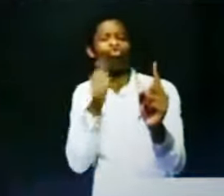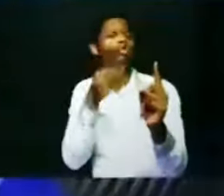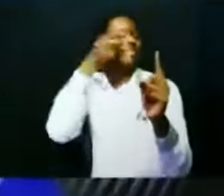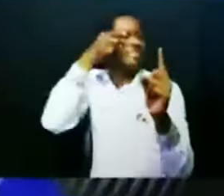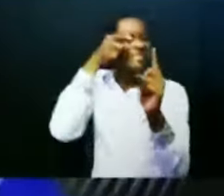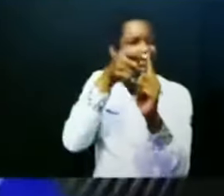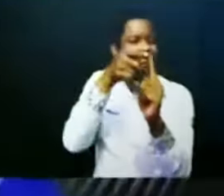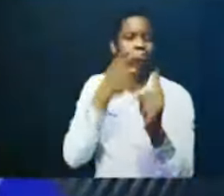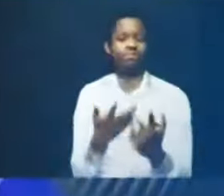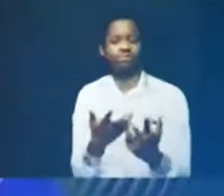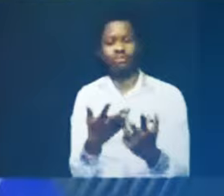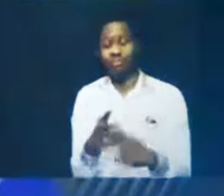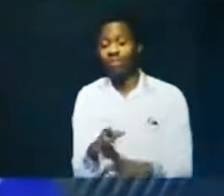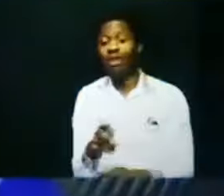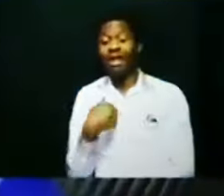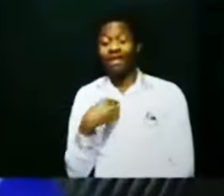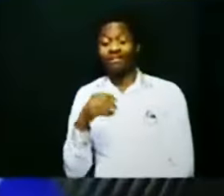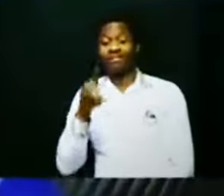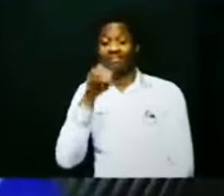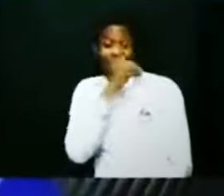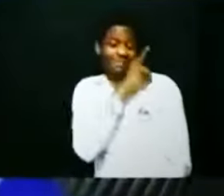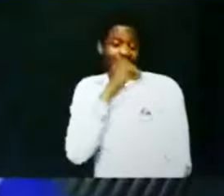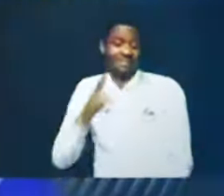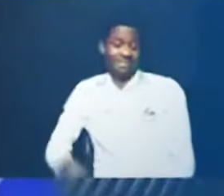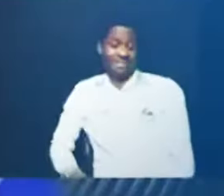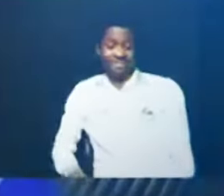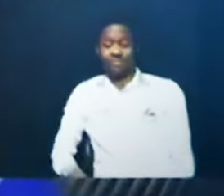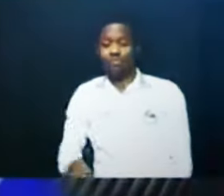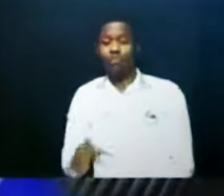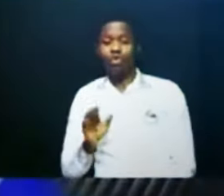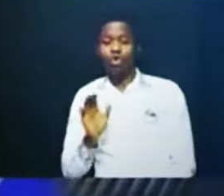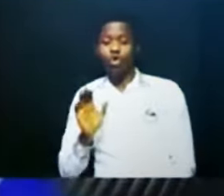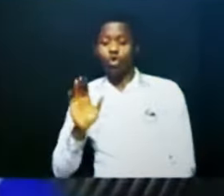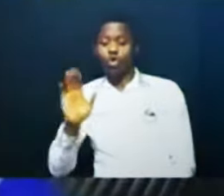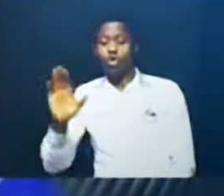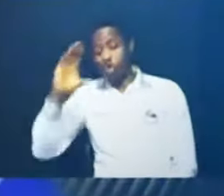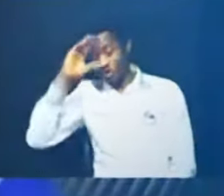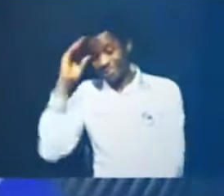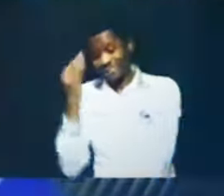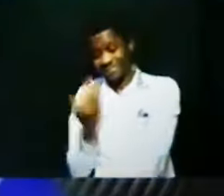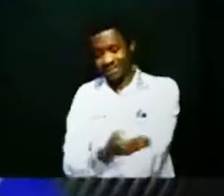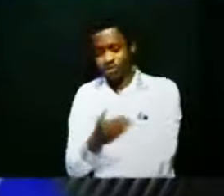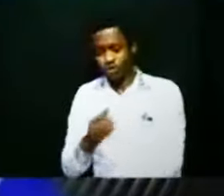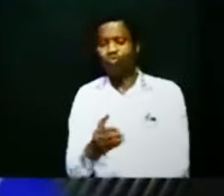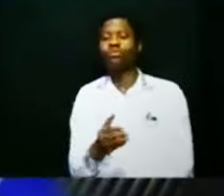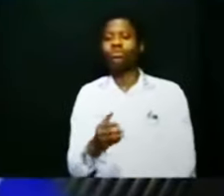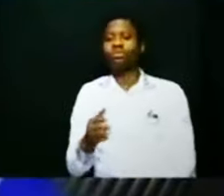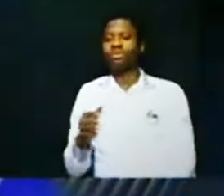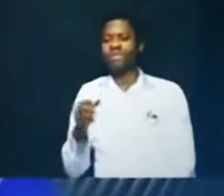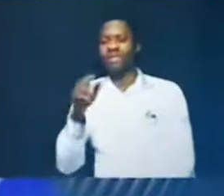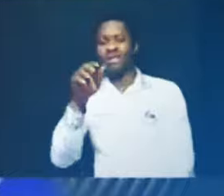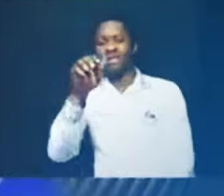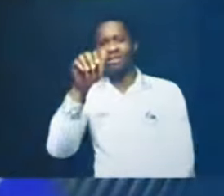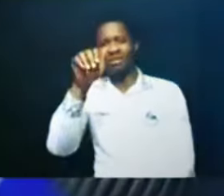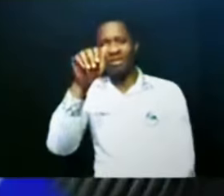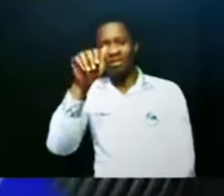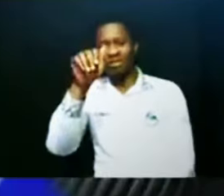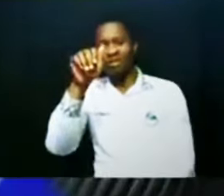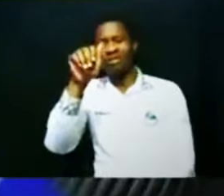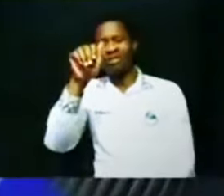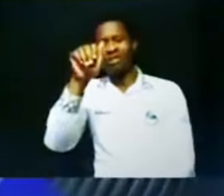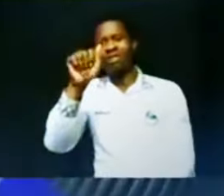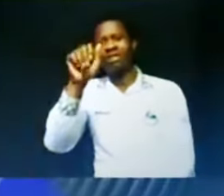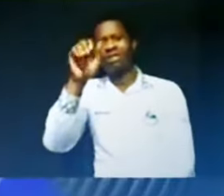David's son Absalom had a beautiful sister. Yeah, David, neba Absalom, no, inua babi anhu afeyi papa. Named